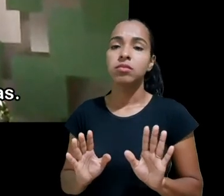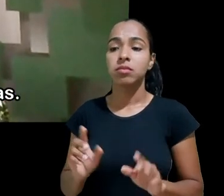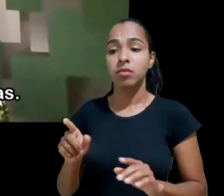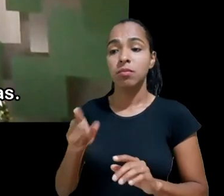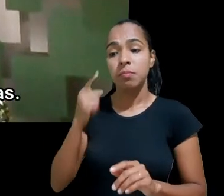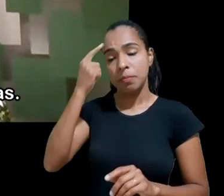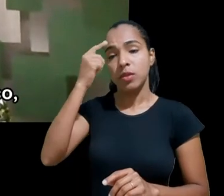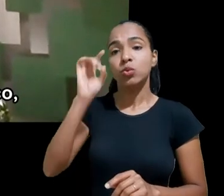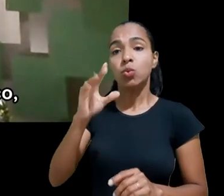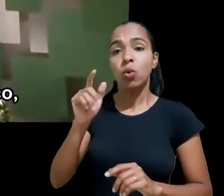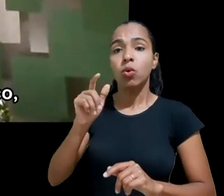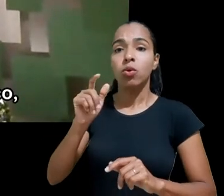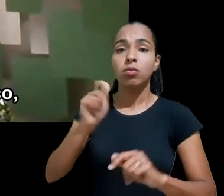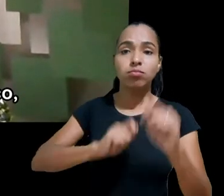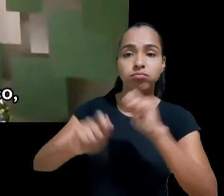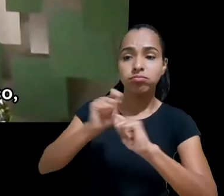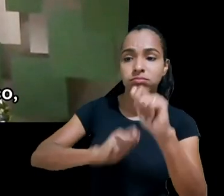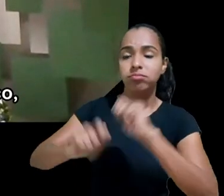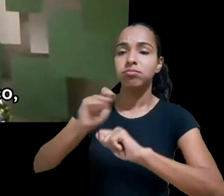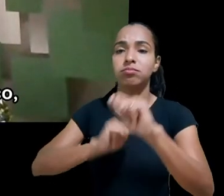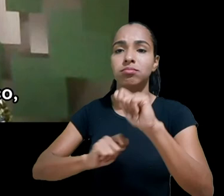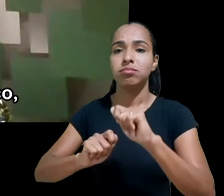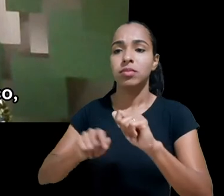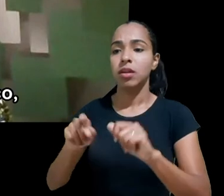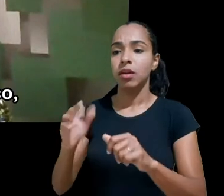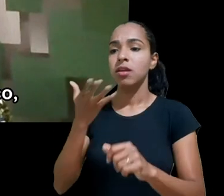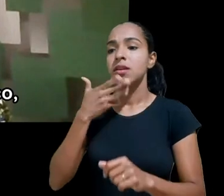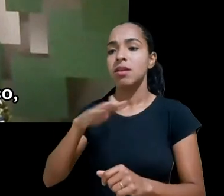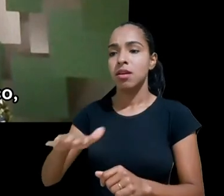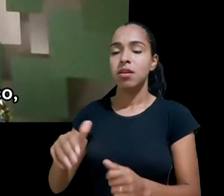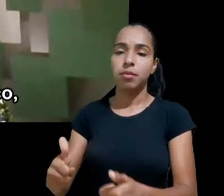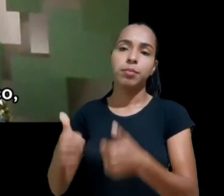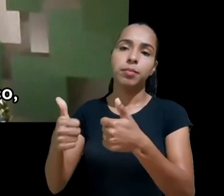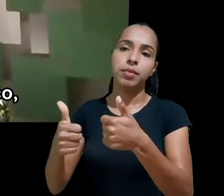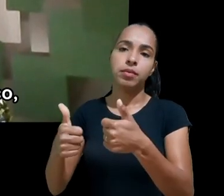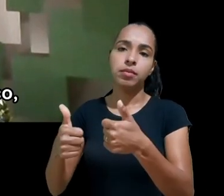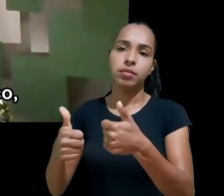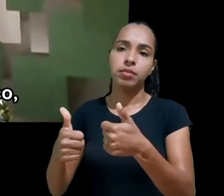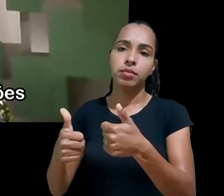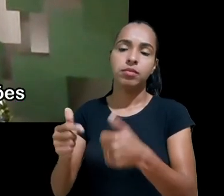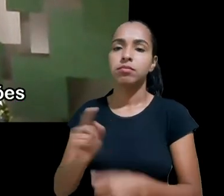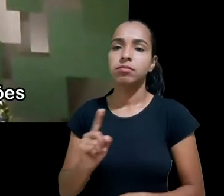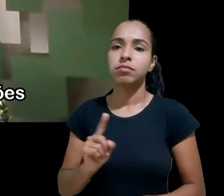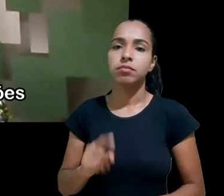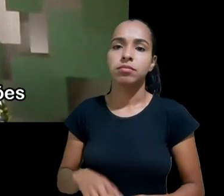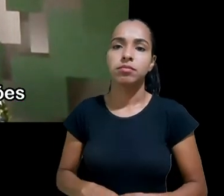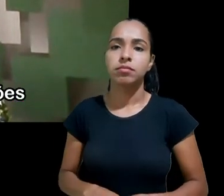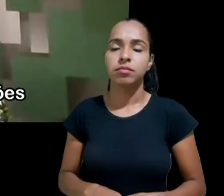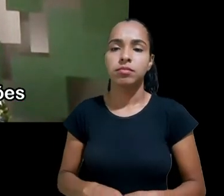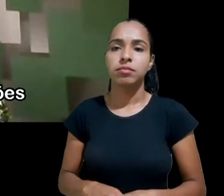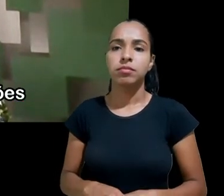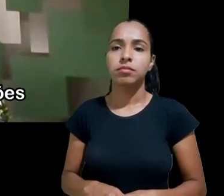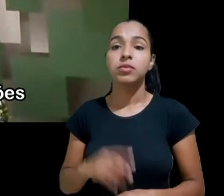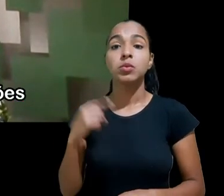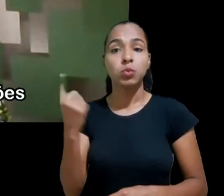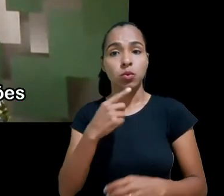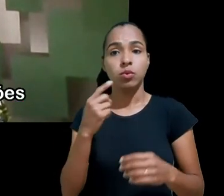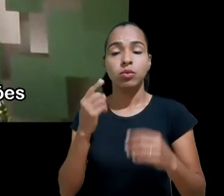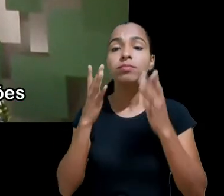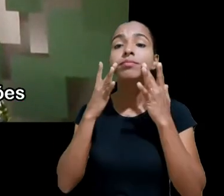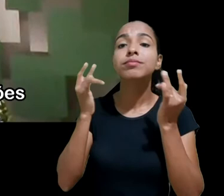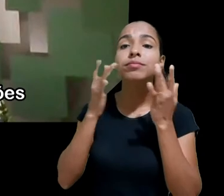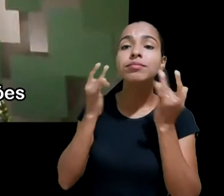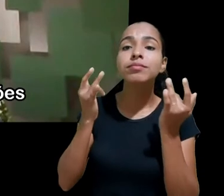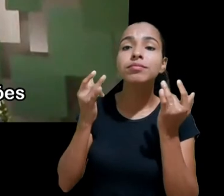well-being of children so we as uh actors in the space might want to also sit back and